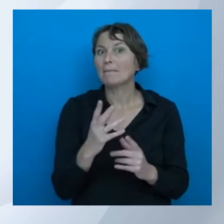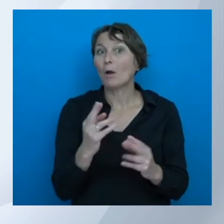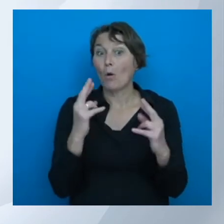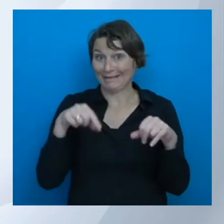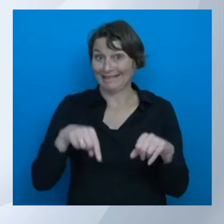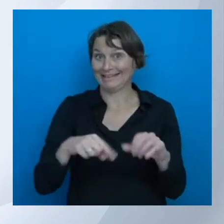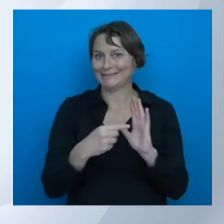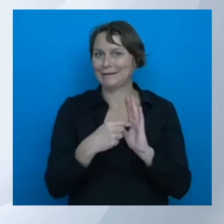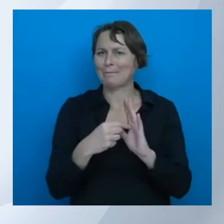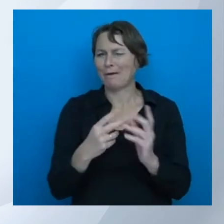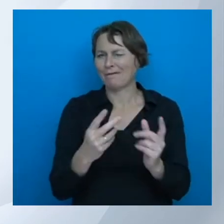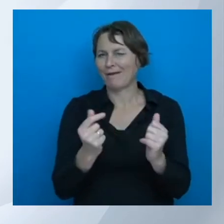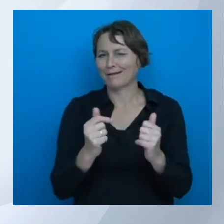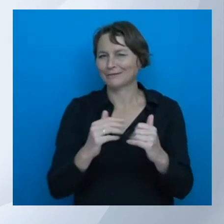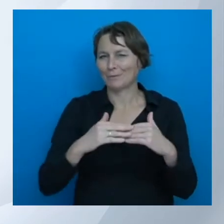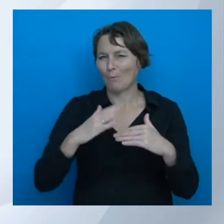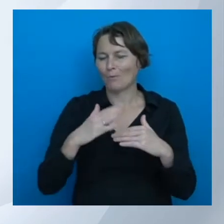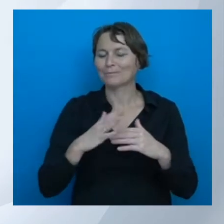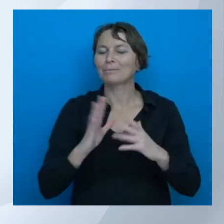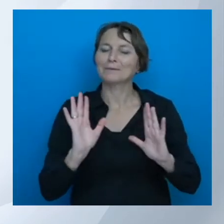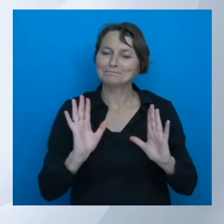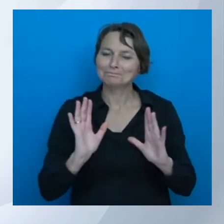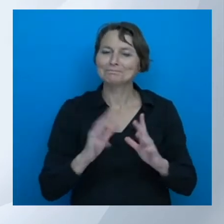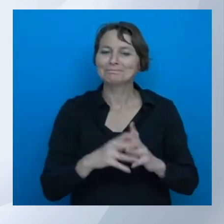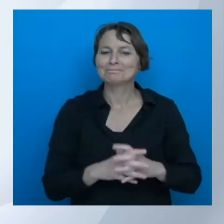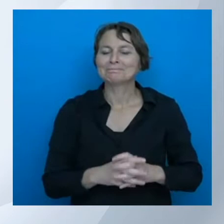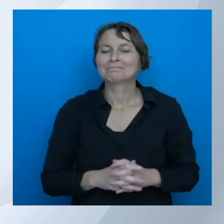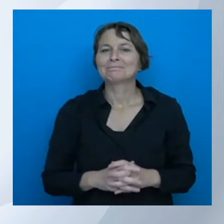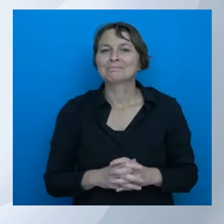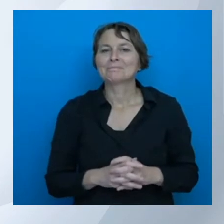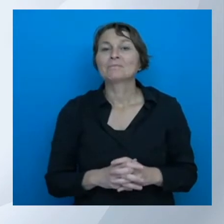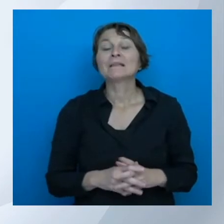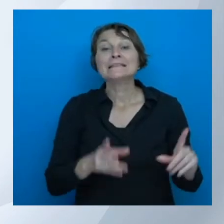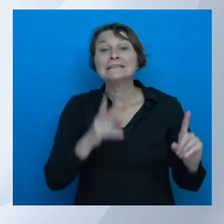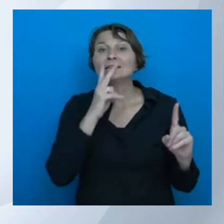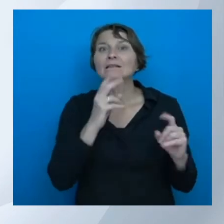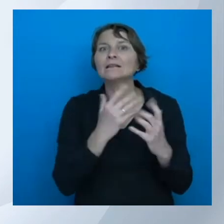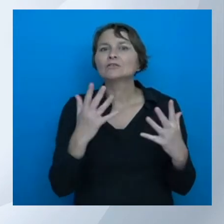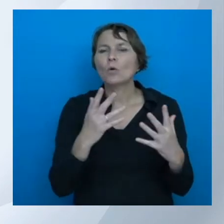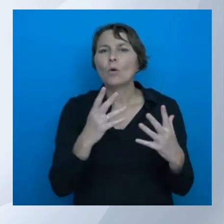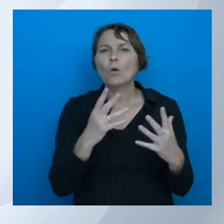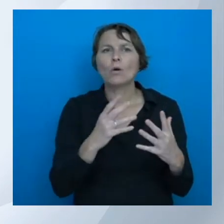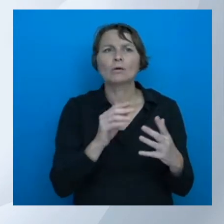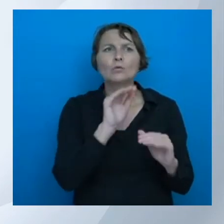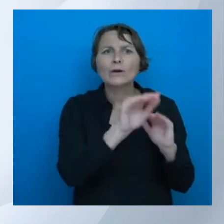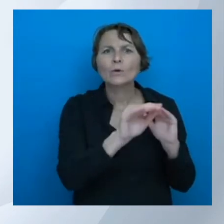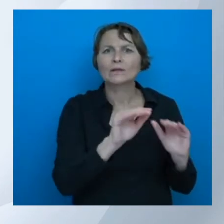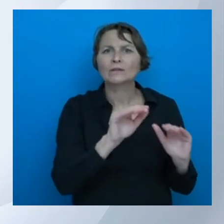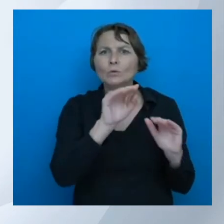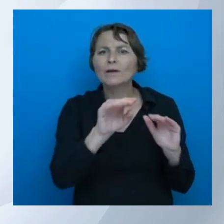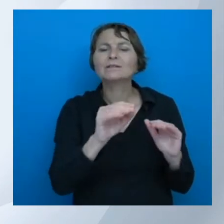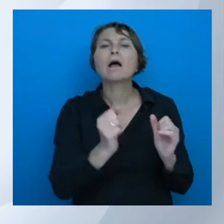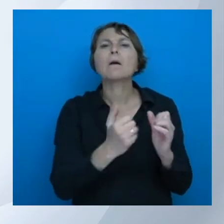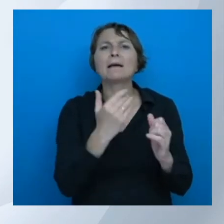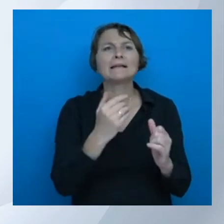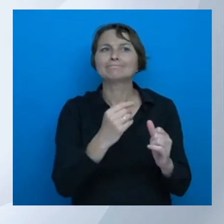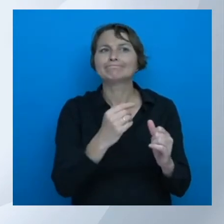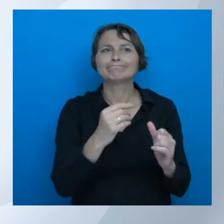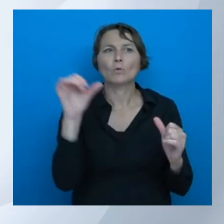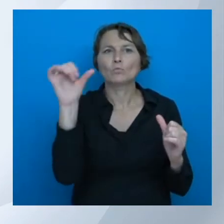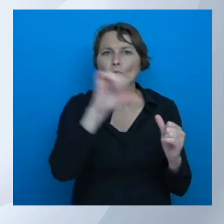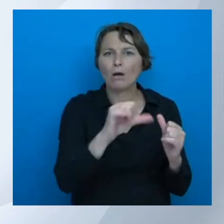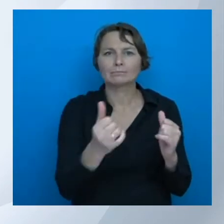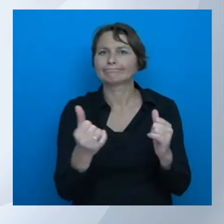define how many times a request should fail or succeed before it's taken in or taken out of the pool